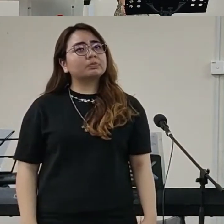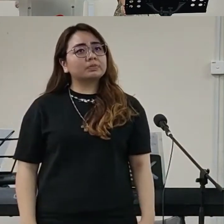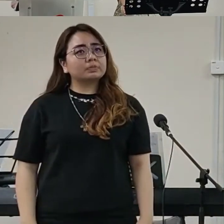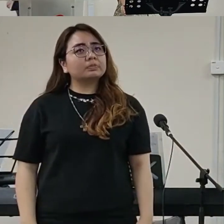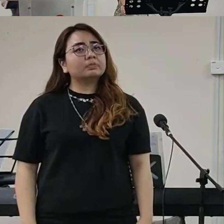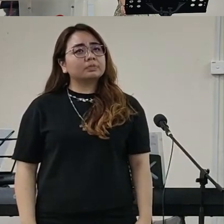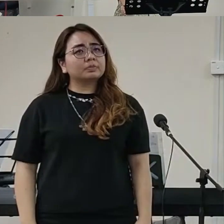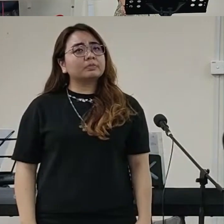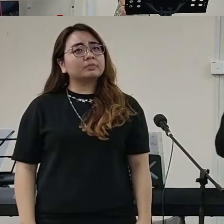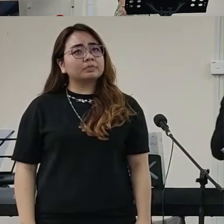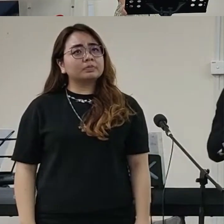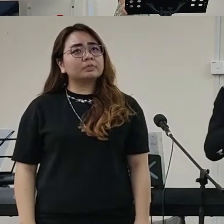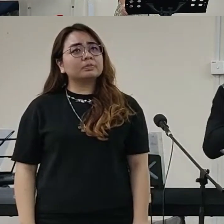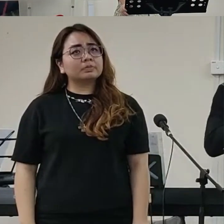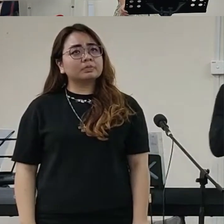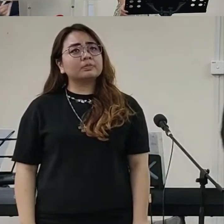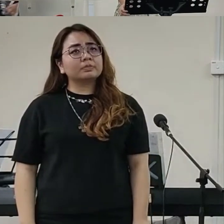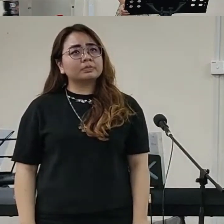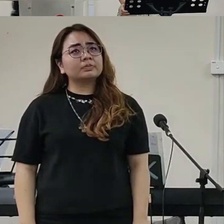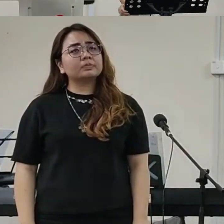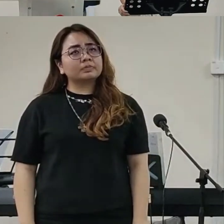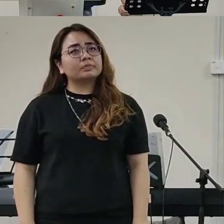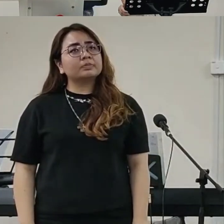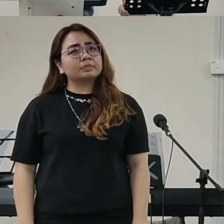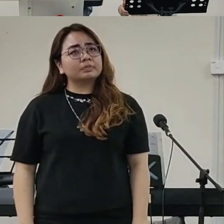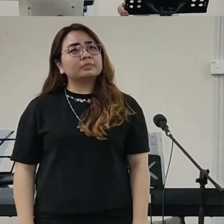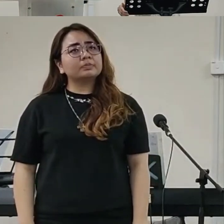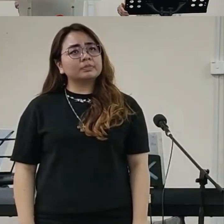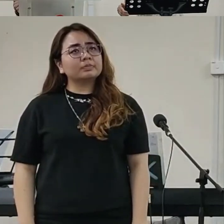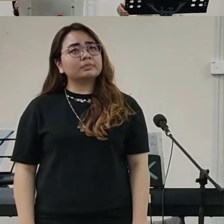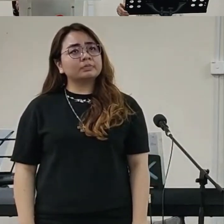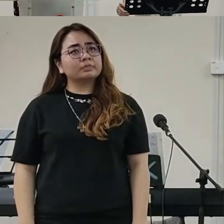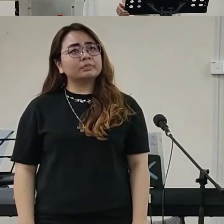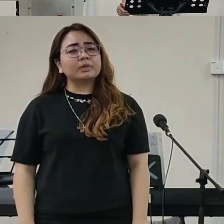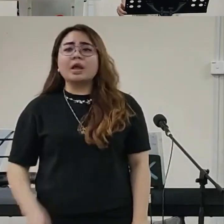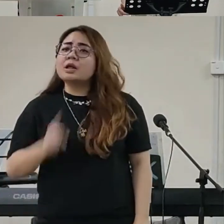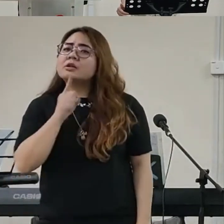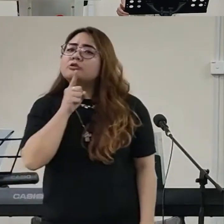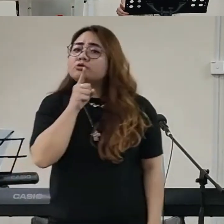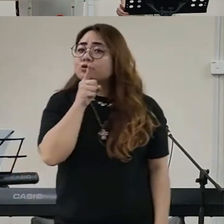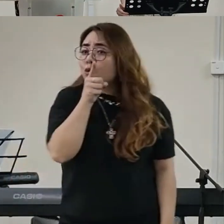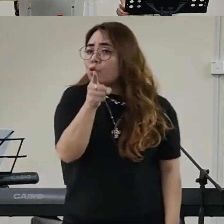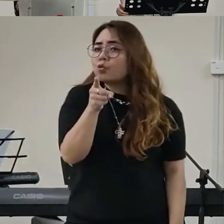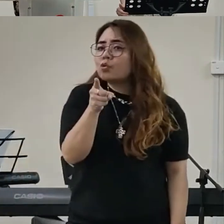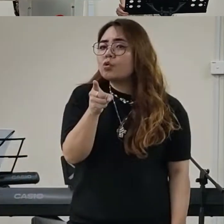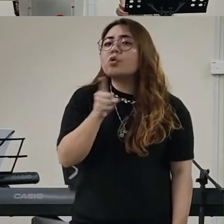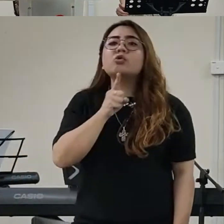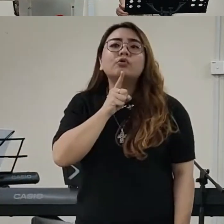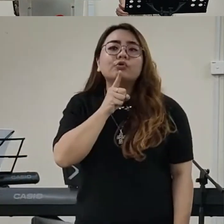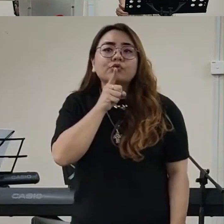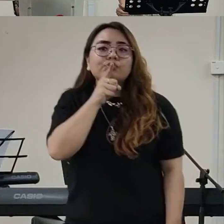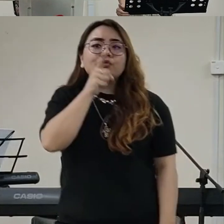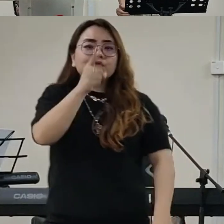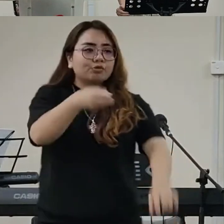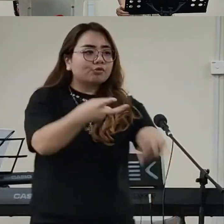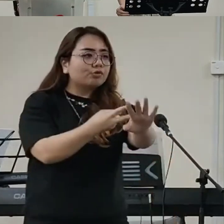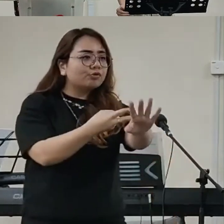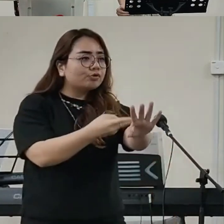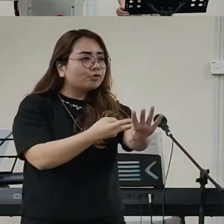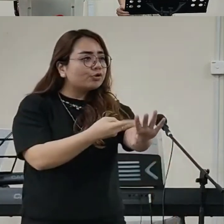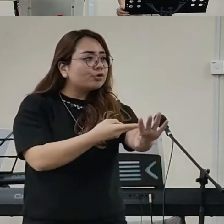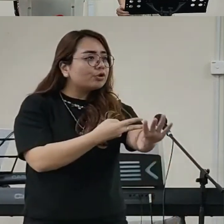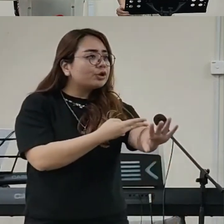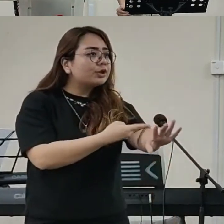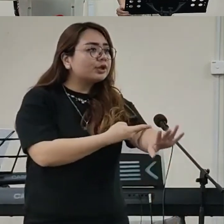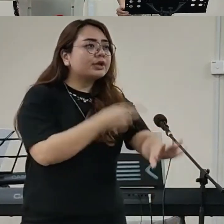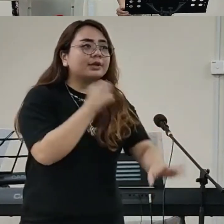between the sheep, who is the real sheep and who's not the real sheep? The real sheep will be the one who actually becomes a shepherd based on